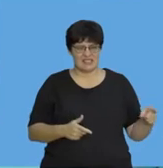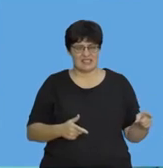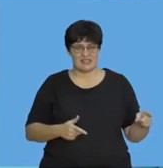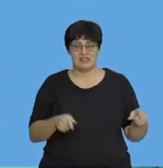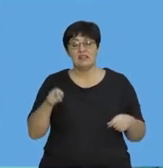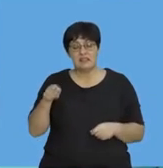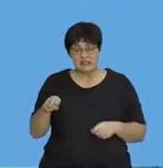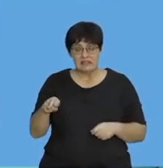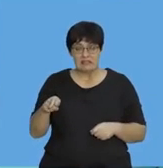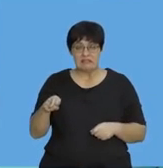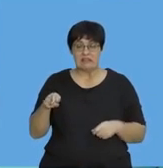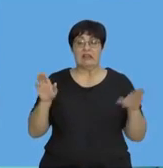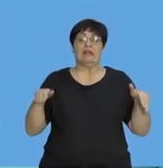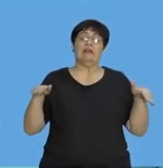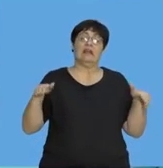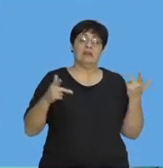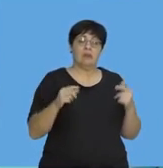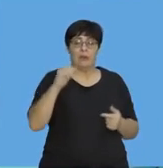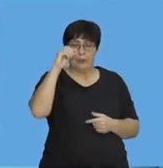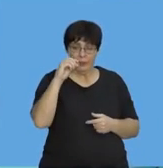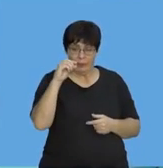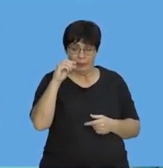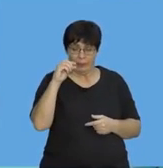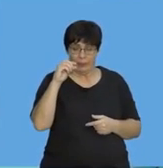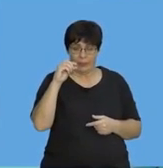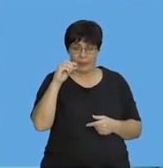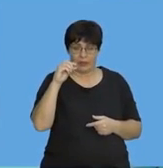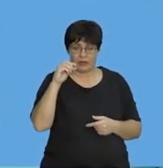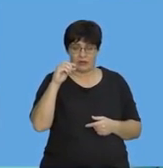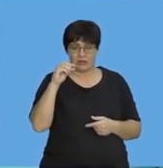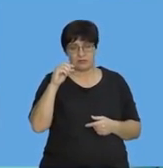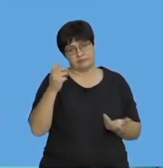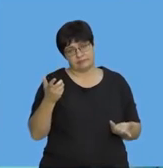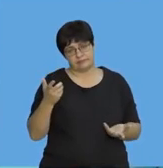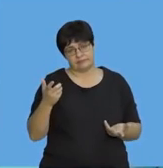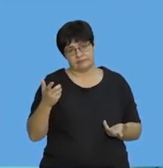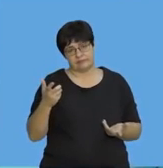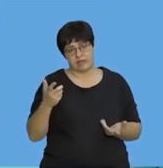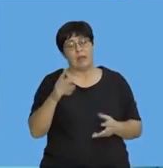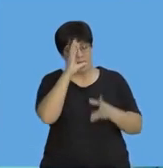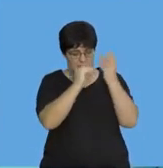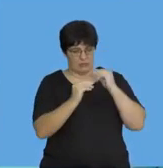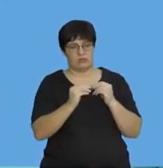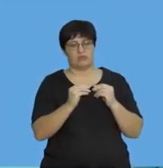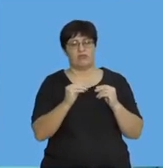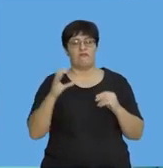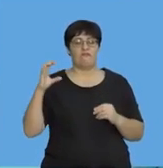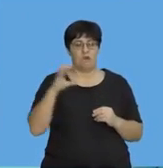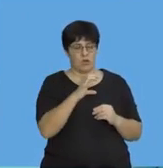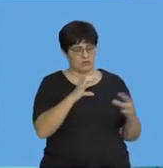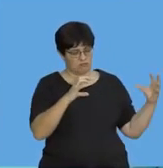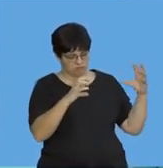big. The insect, on the other hand, because it's so small, absolutely experiences the force. But